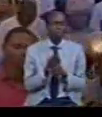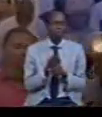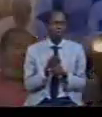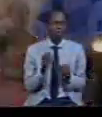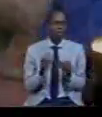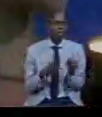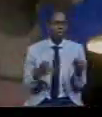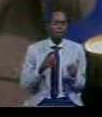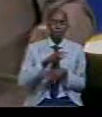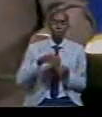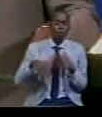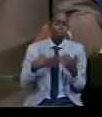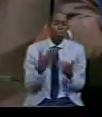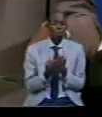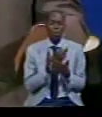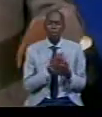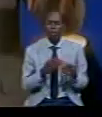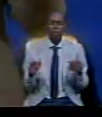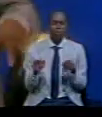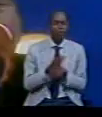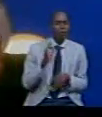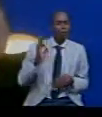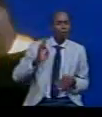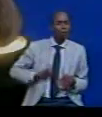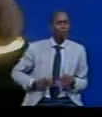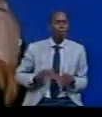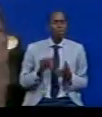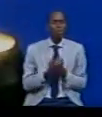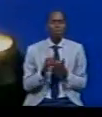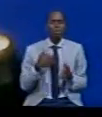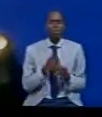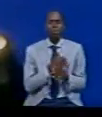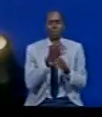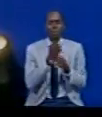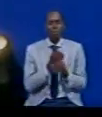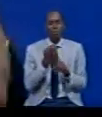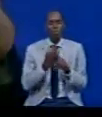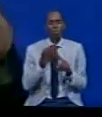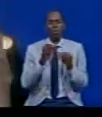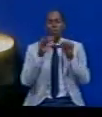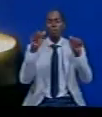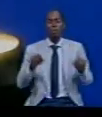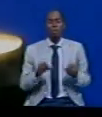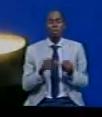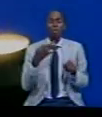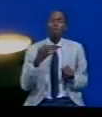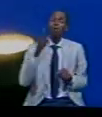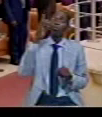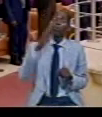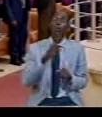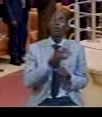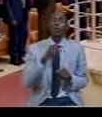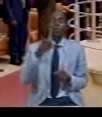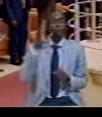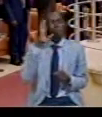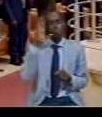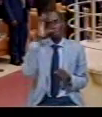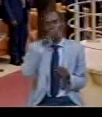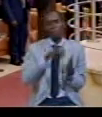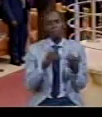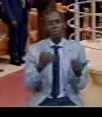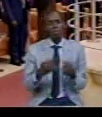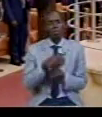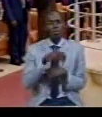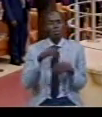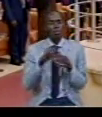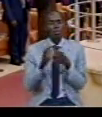the whole blessing, the full benefit that we get from the altar of God. Nobody will miss it today in Jesus' name.